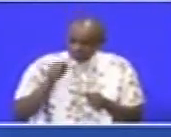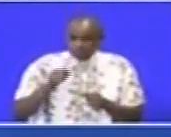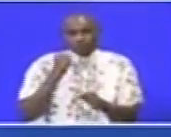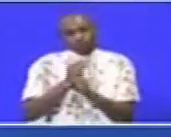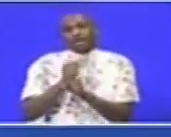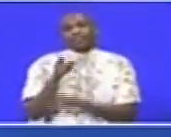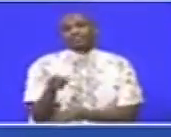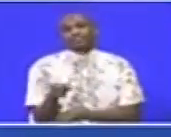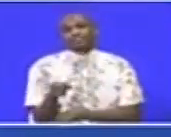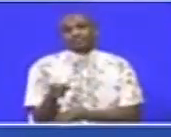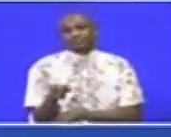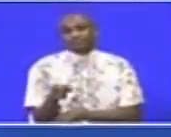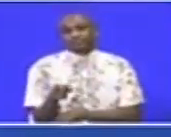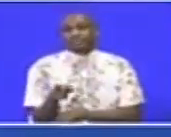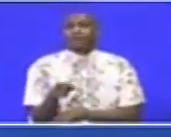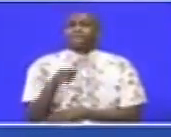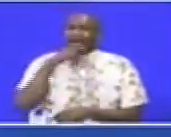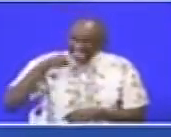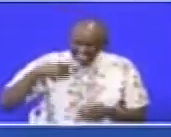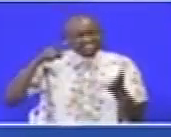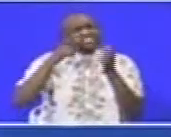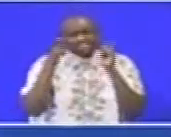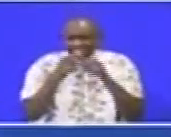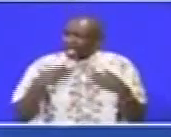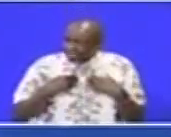hiyo kazi. Sio wazazi waliotenda dhambi.